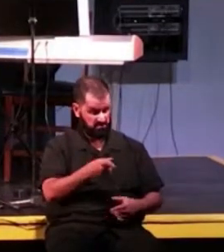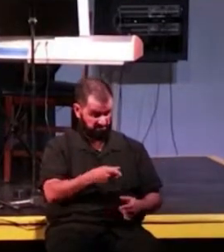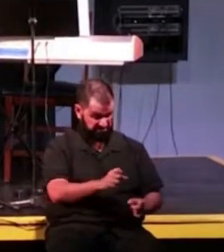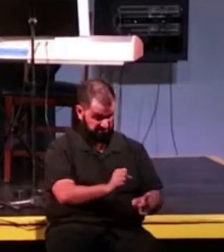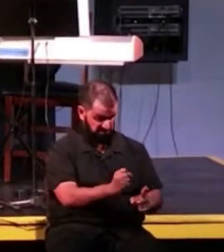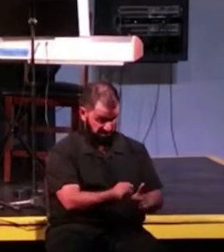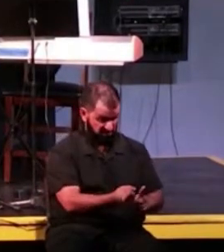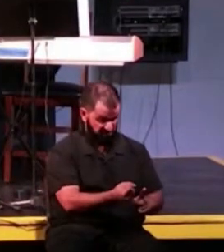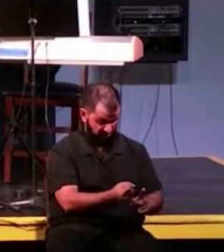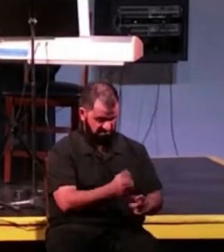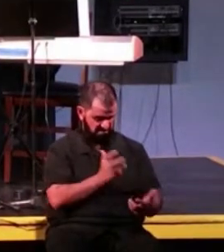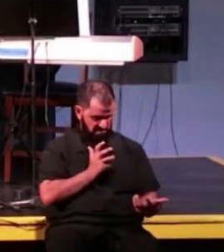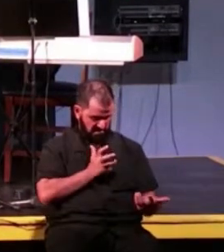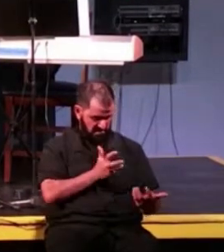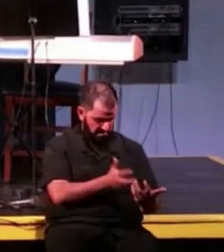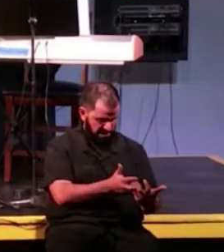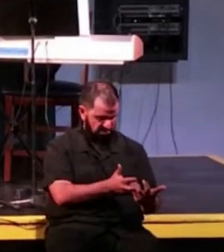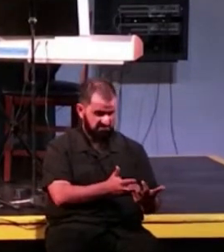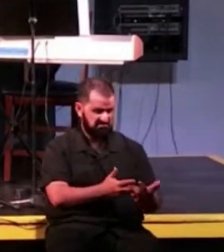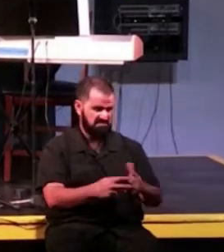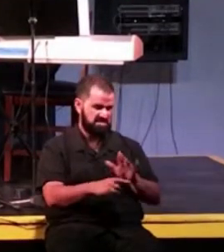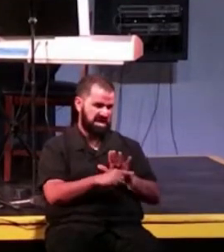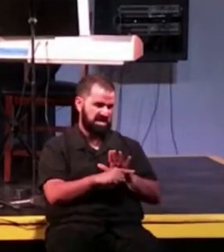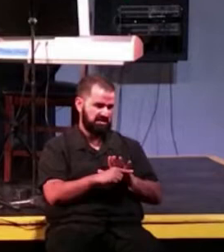your character to your life?